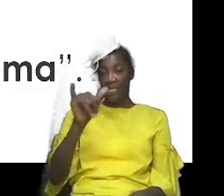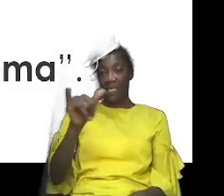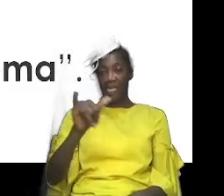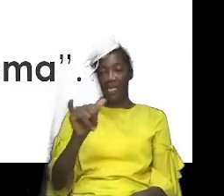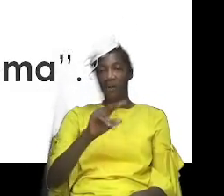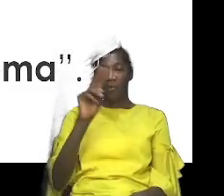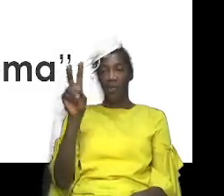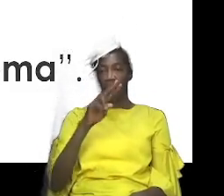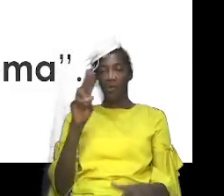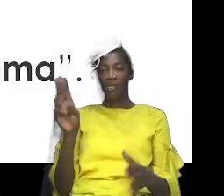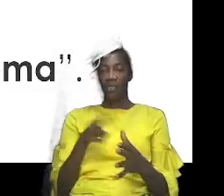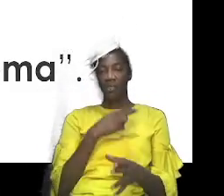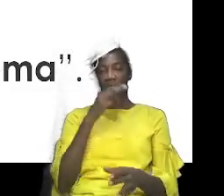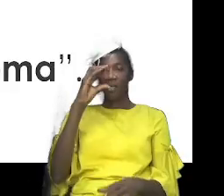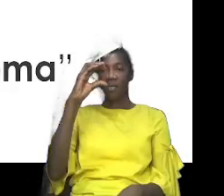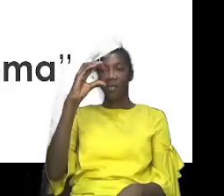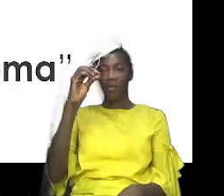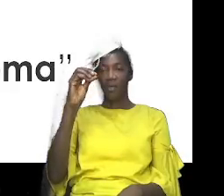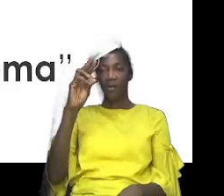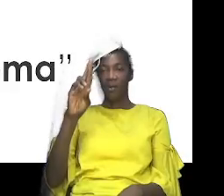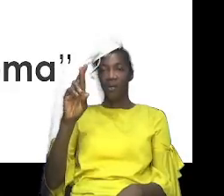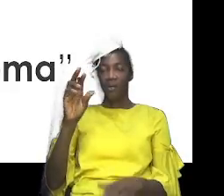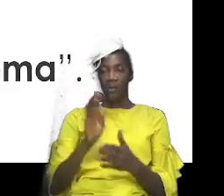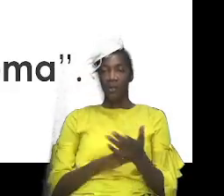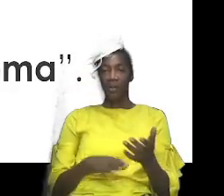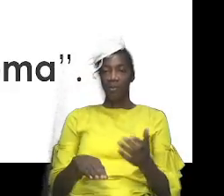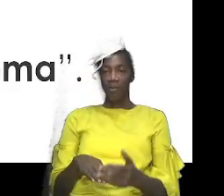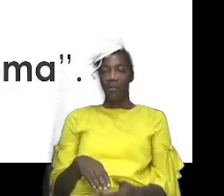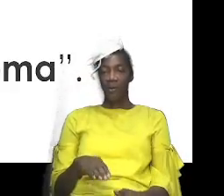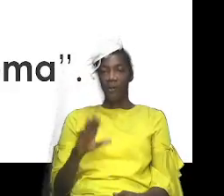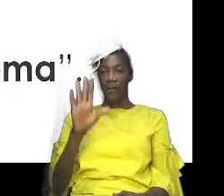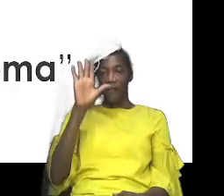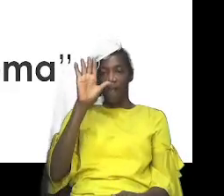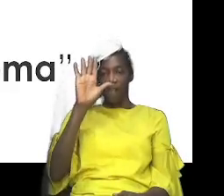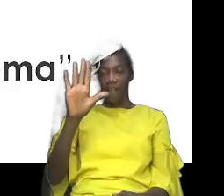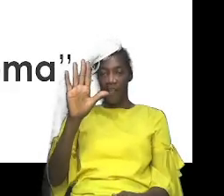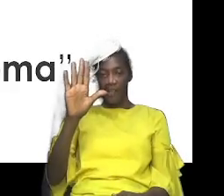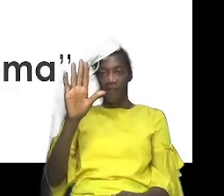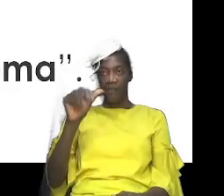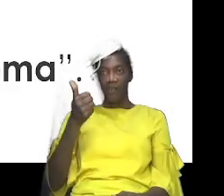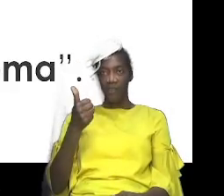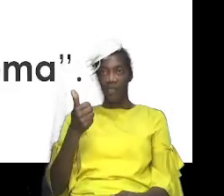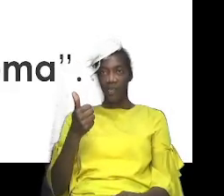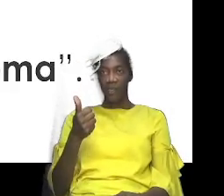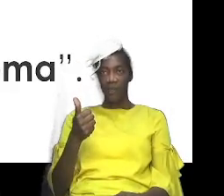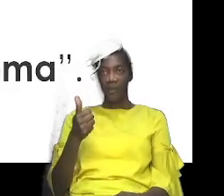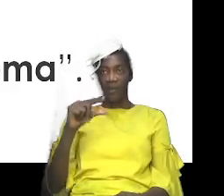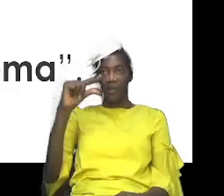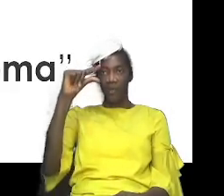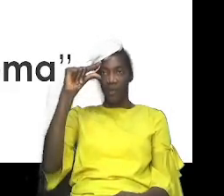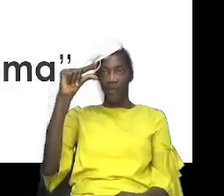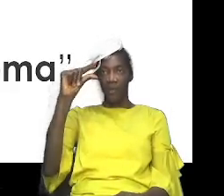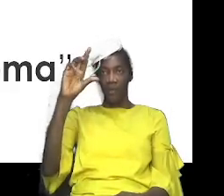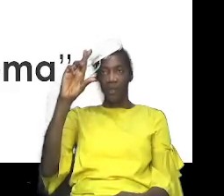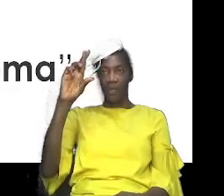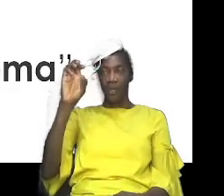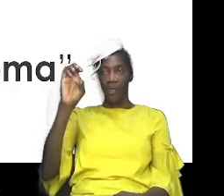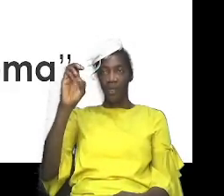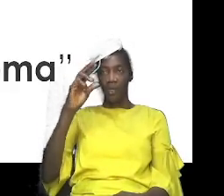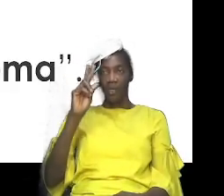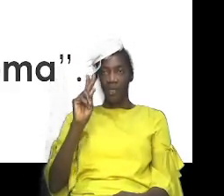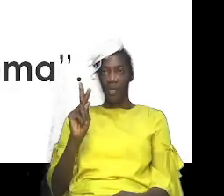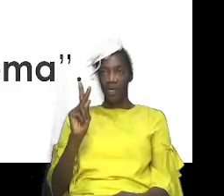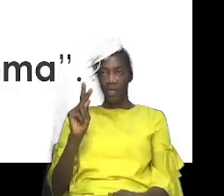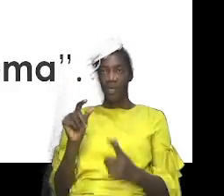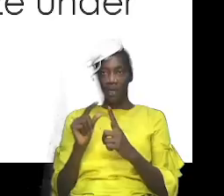10. Now that term is derived from the Greek word bema, right? Bema is